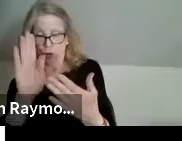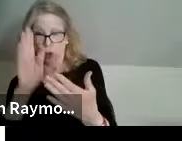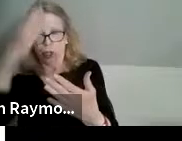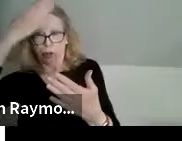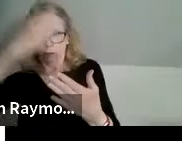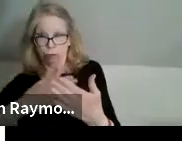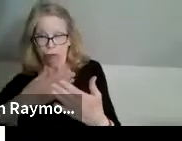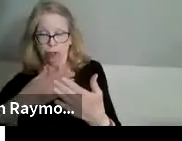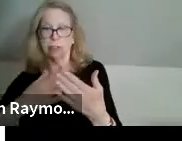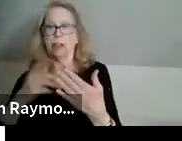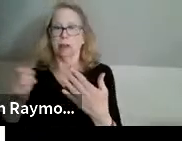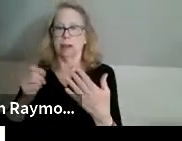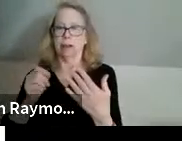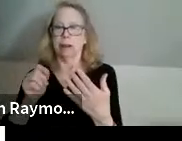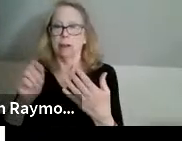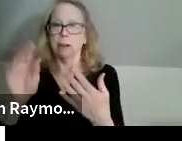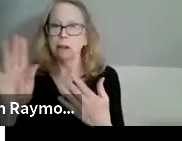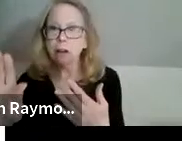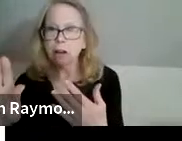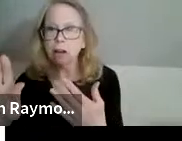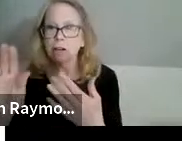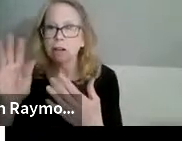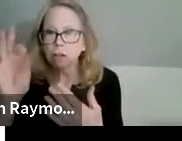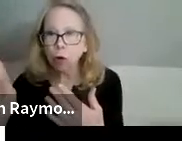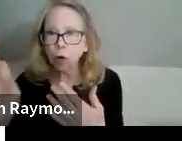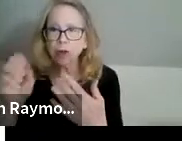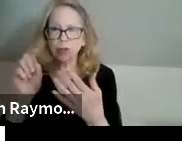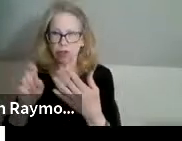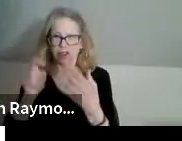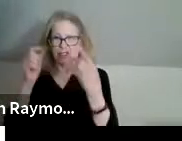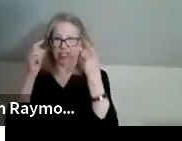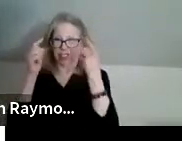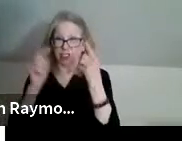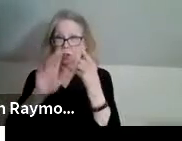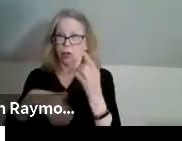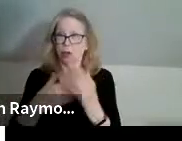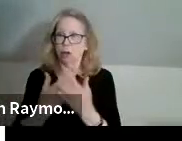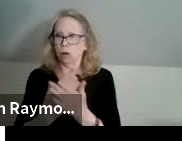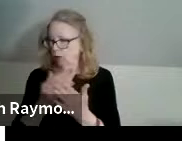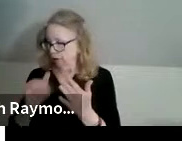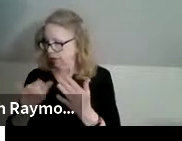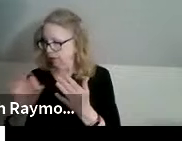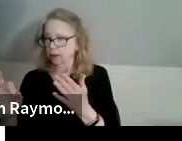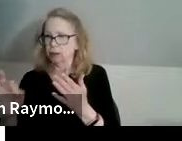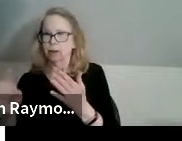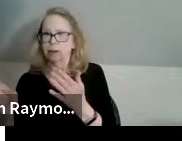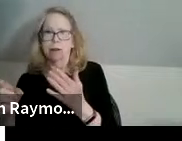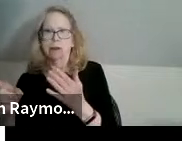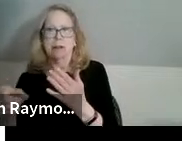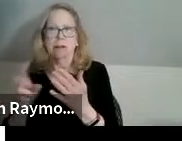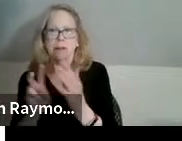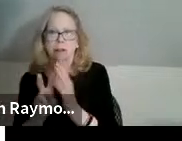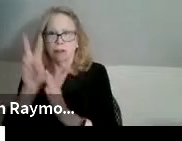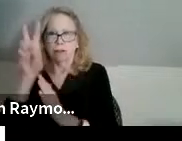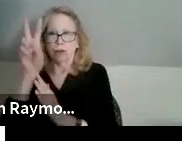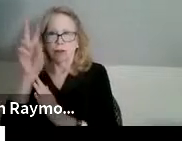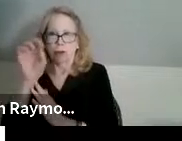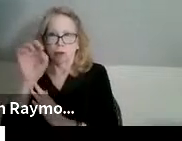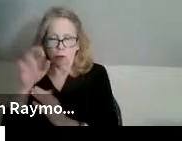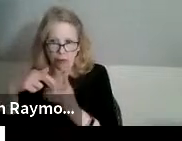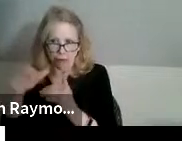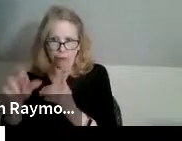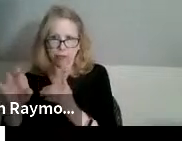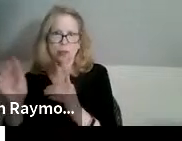have a forward reach. So the issues you have to consider are, with reference to the vertical reference plane, where